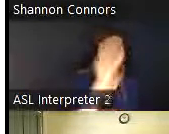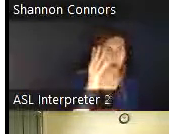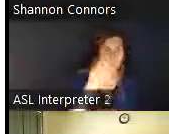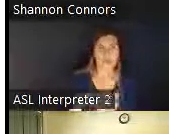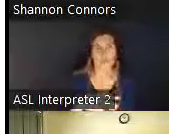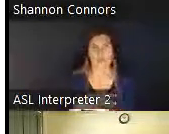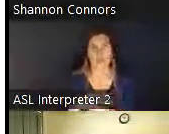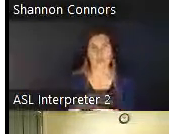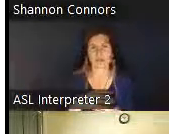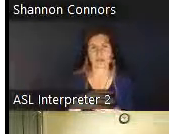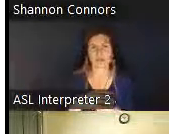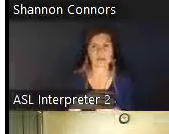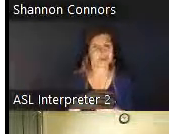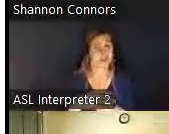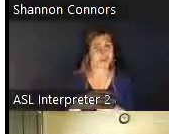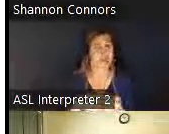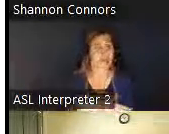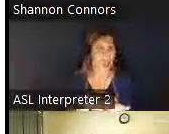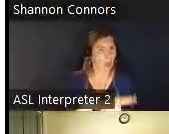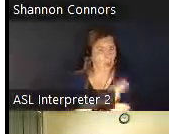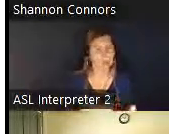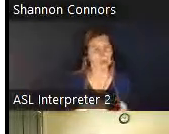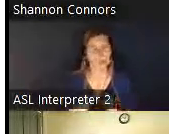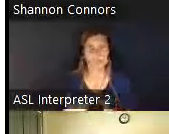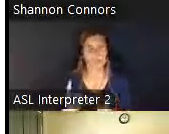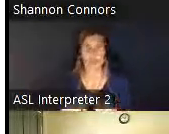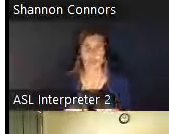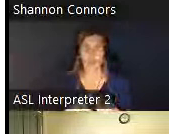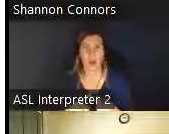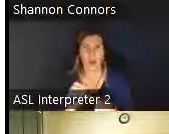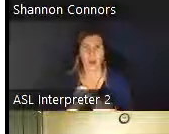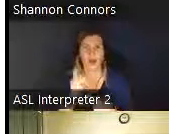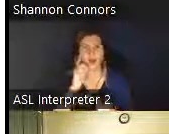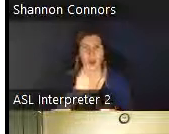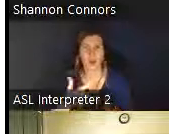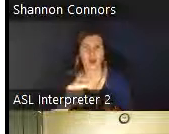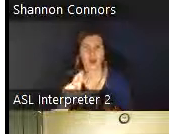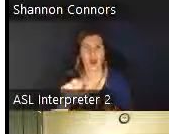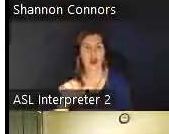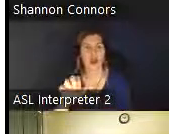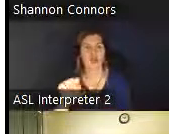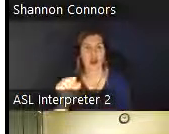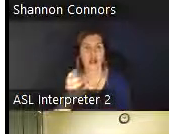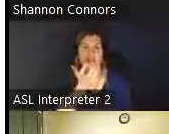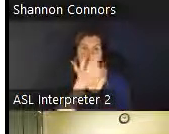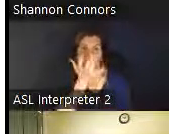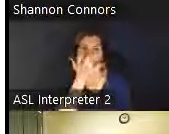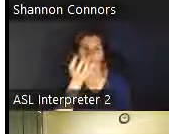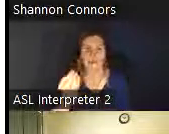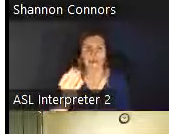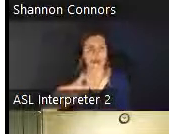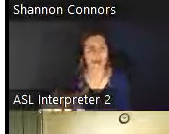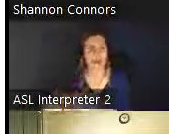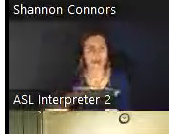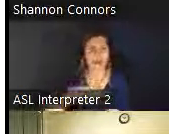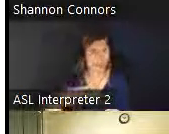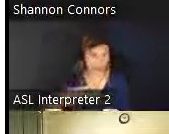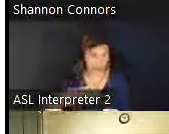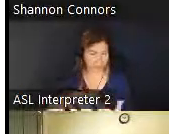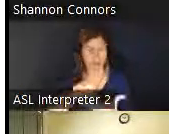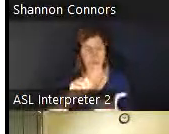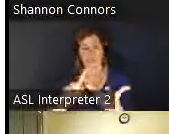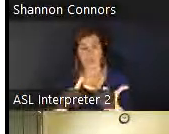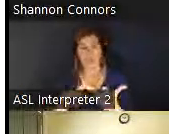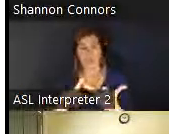silviculture menu. We have a grassland specific menu that is in development, and we also